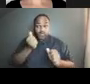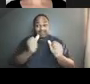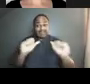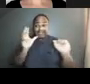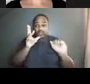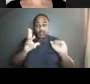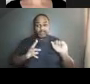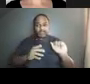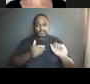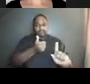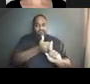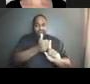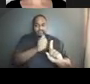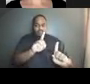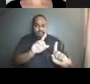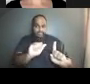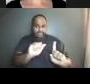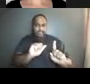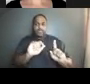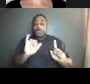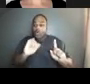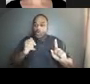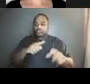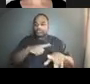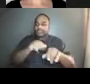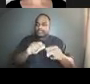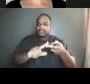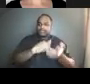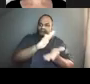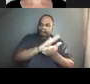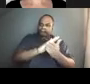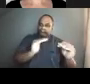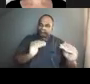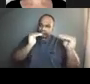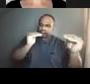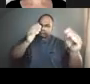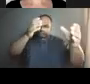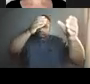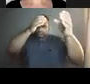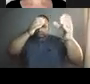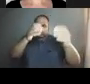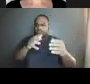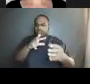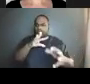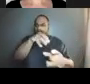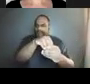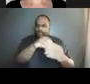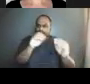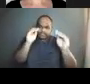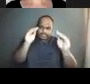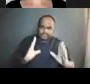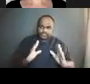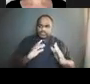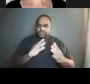with disabilities who are also scholars, academics, part of academic community. So there